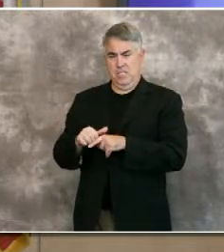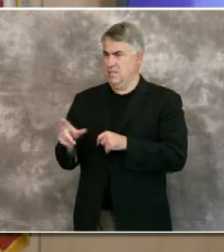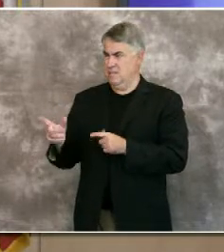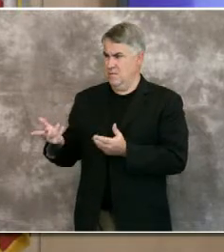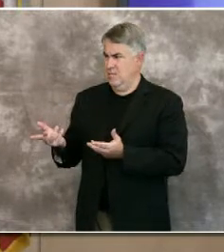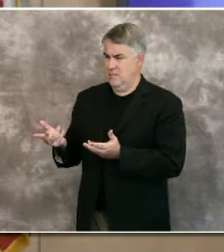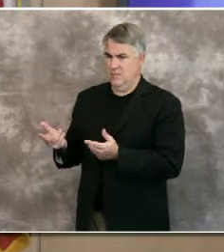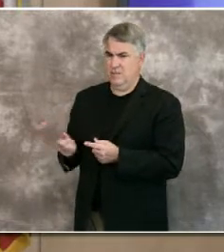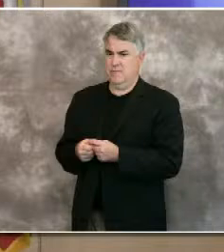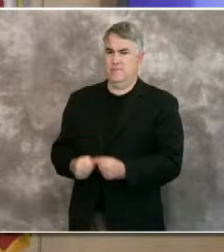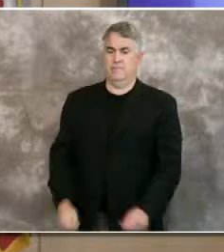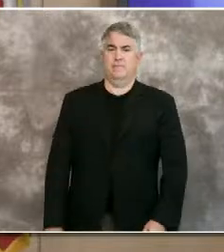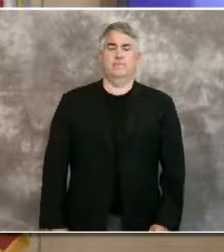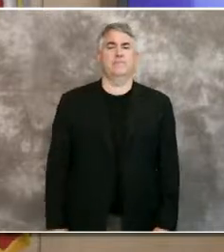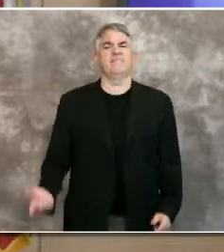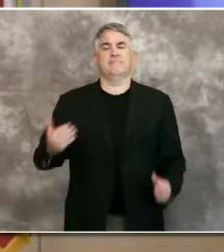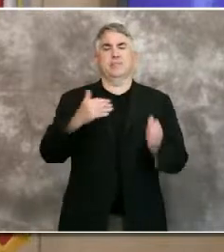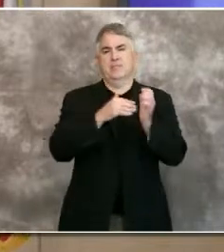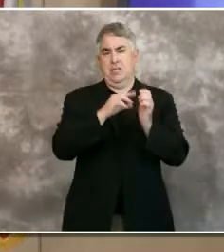let Dr. Wooten address that.